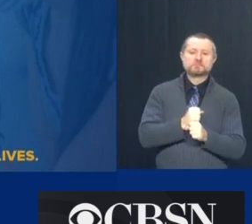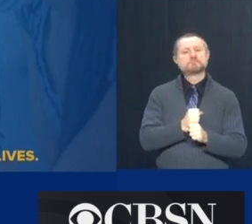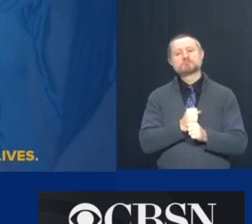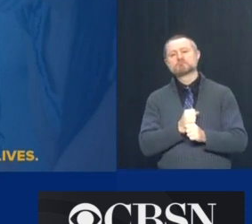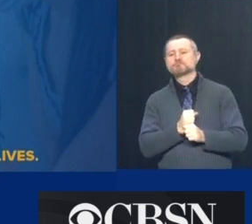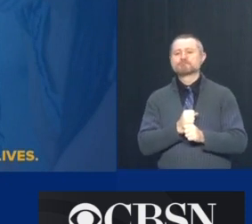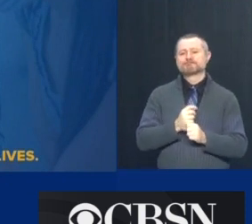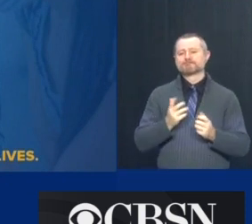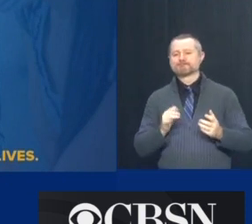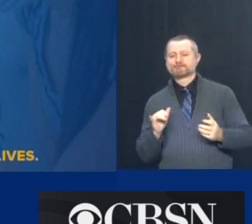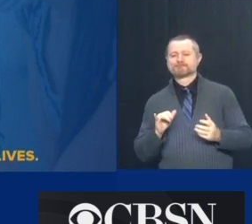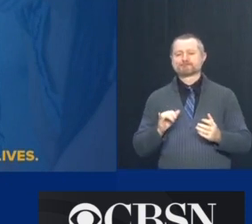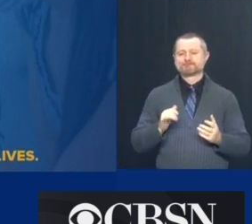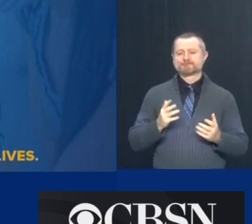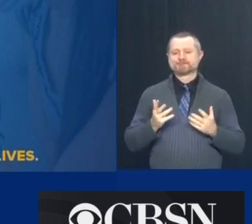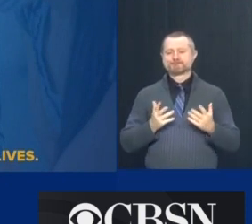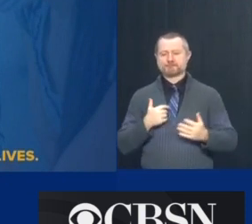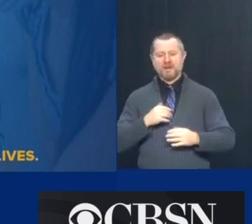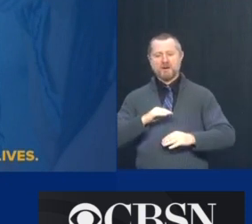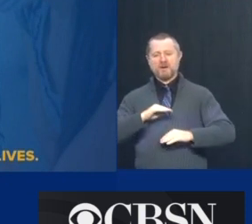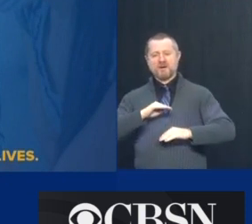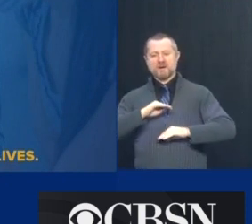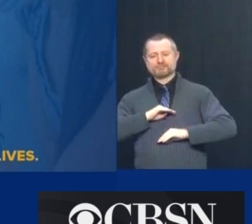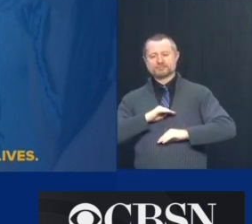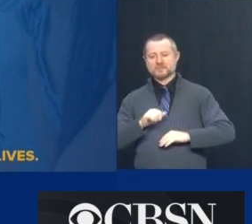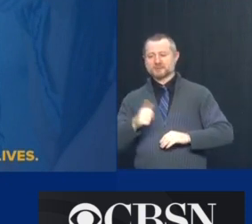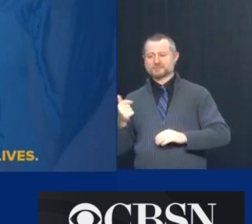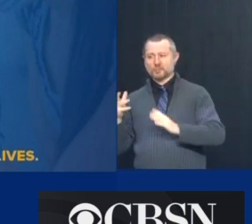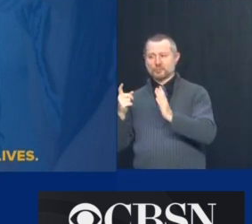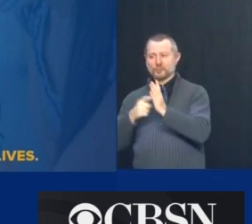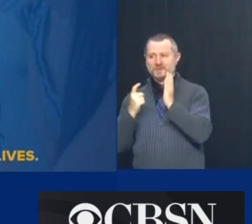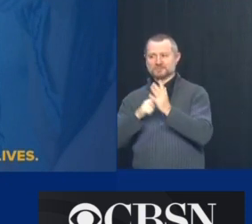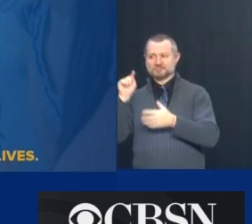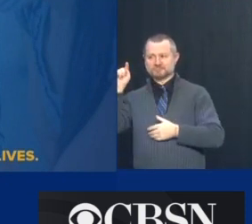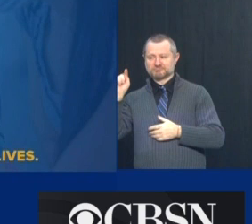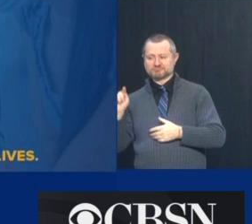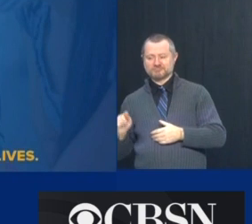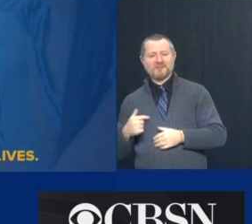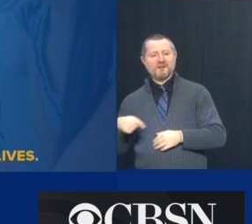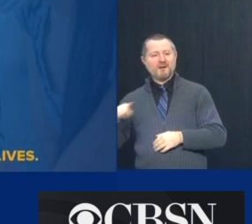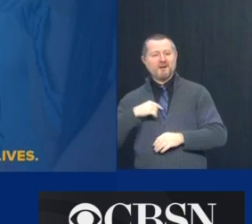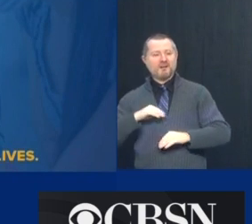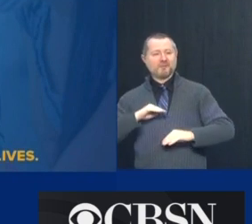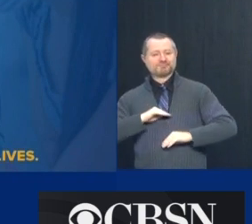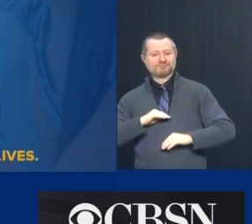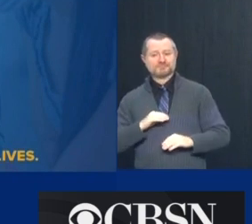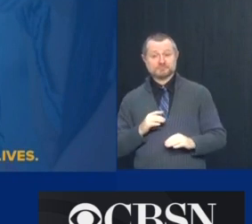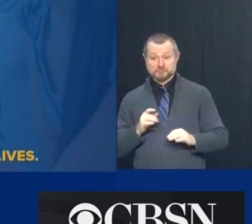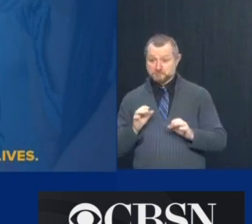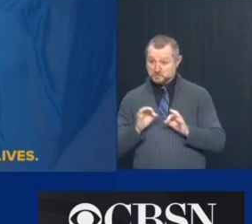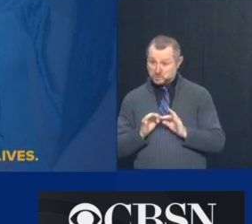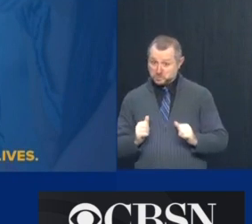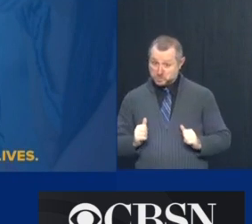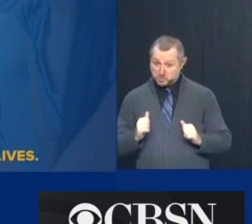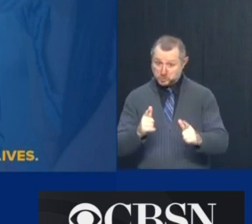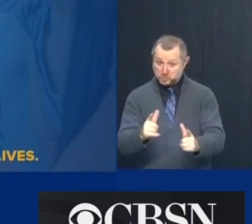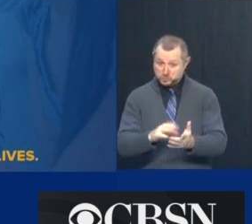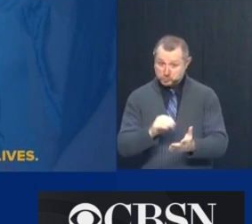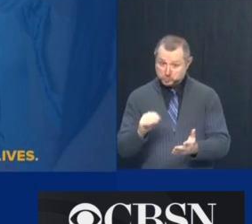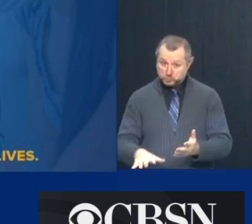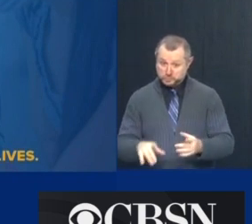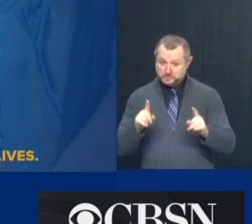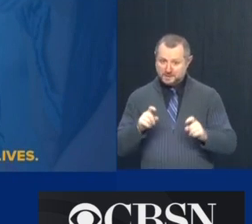are meeting their other needs also. It's not enough to test all students and not